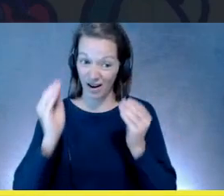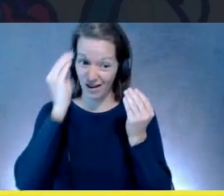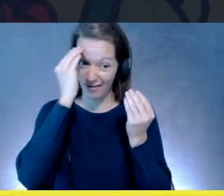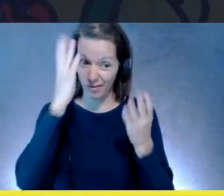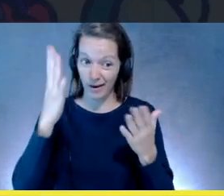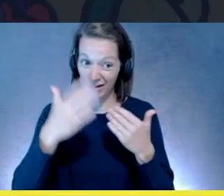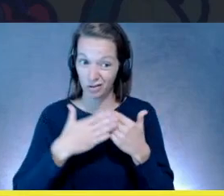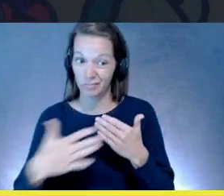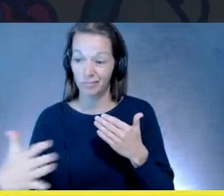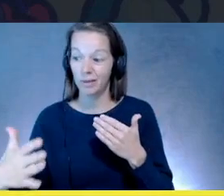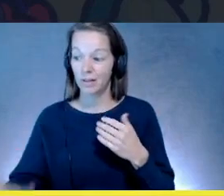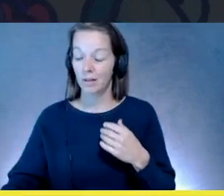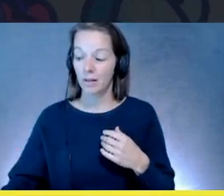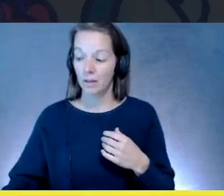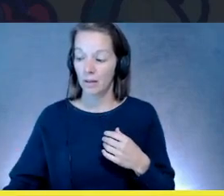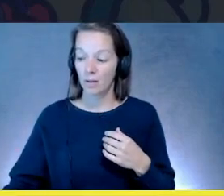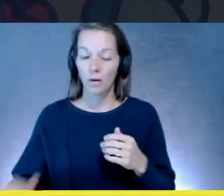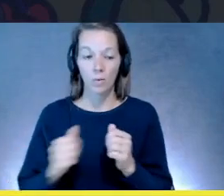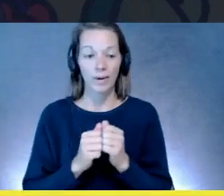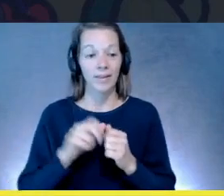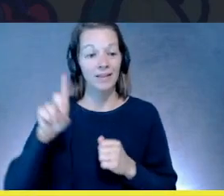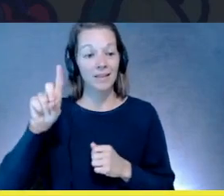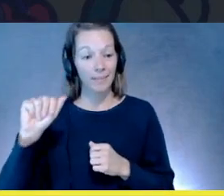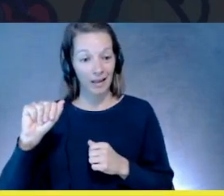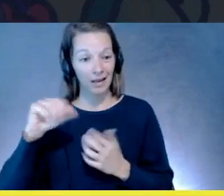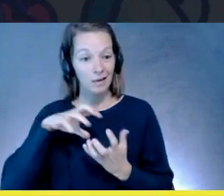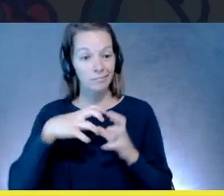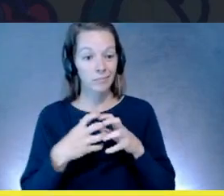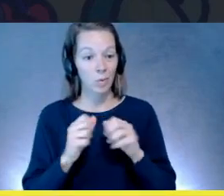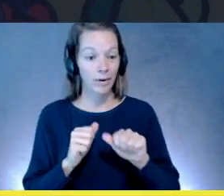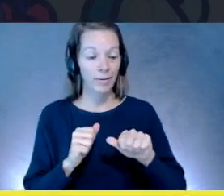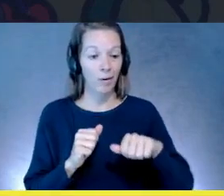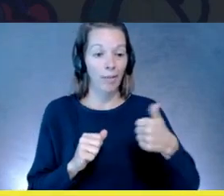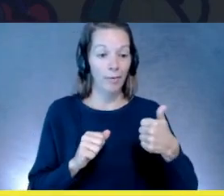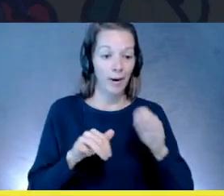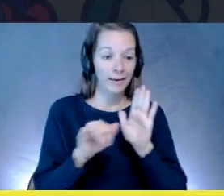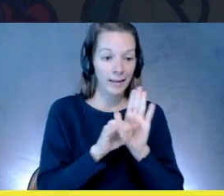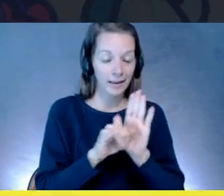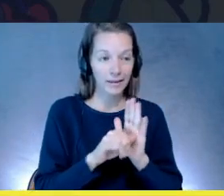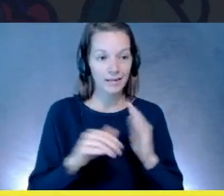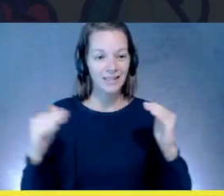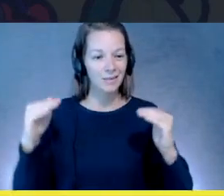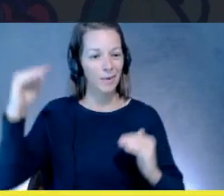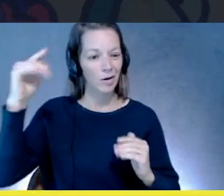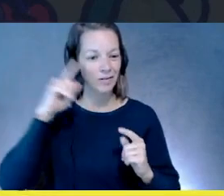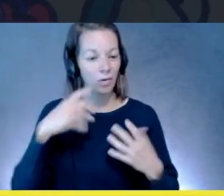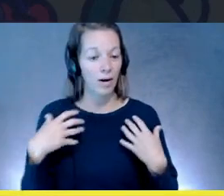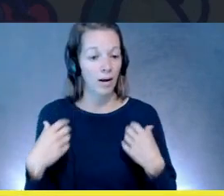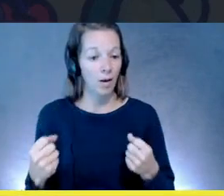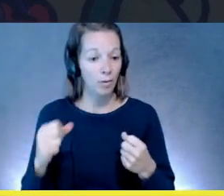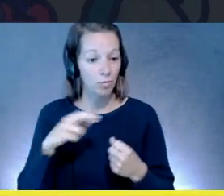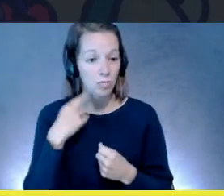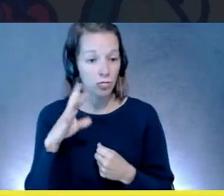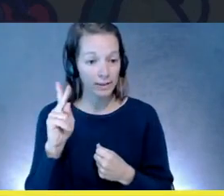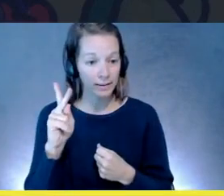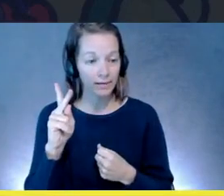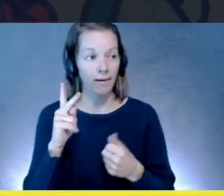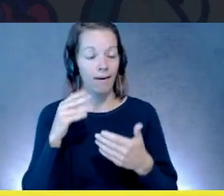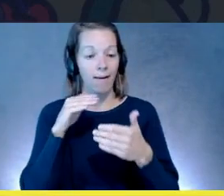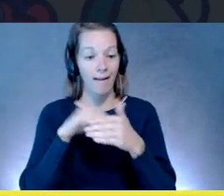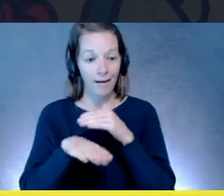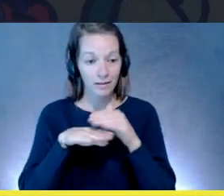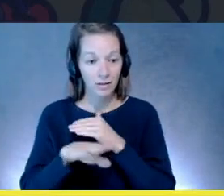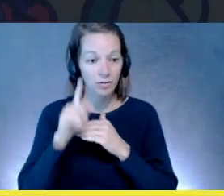the intersection of disability with other identities, disparities in health risks and access to services, future directions